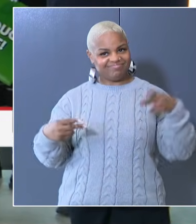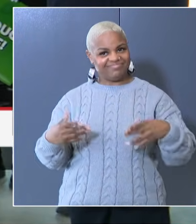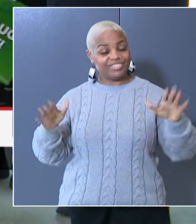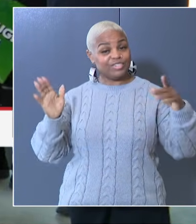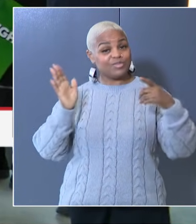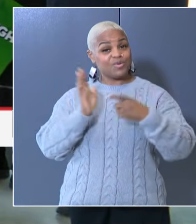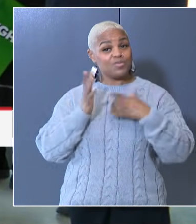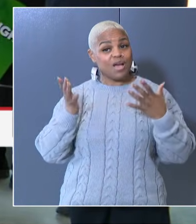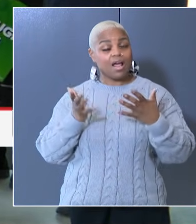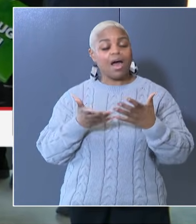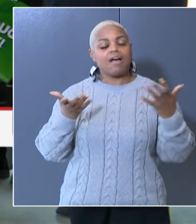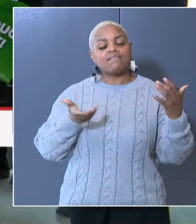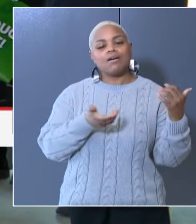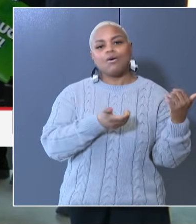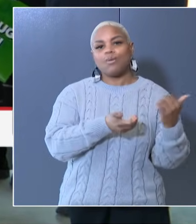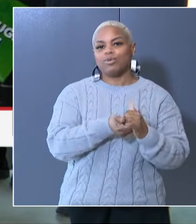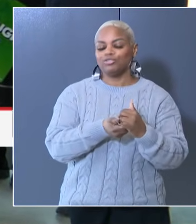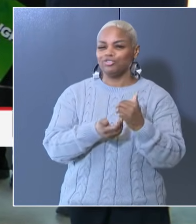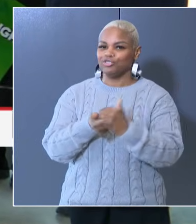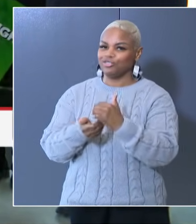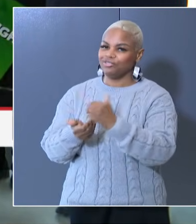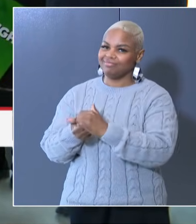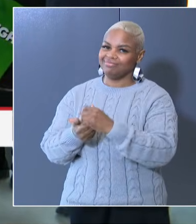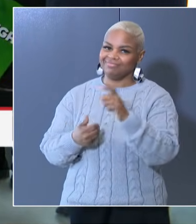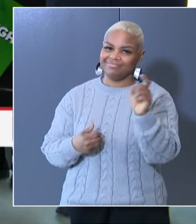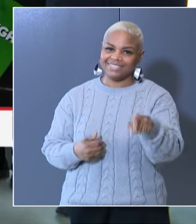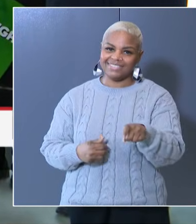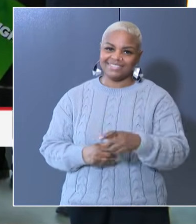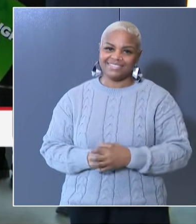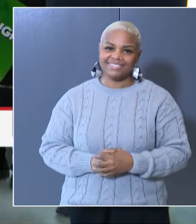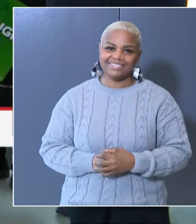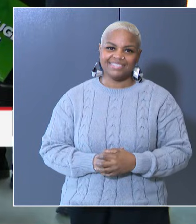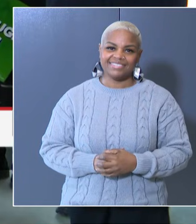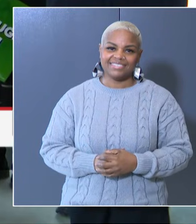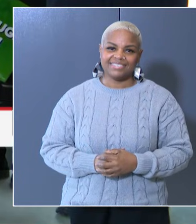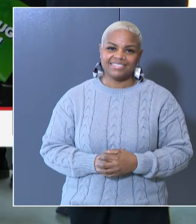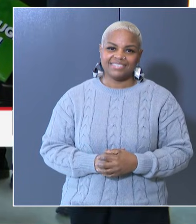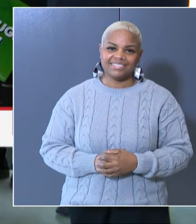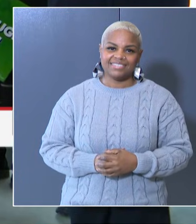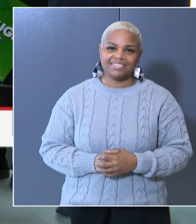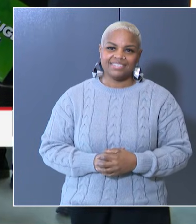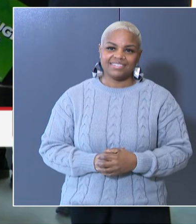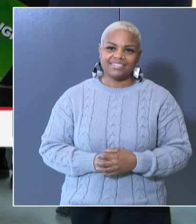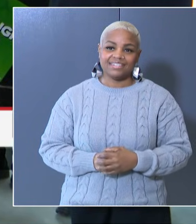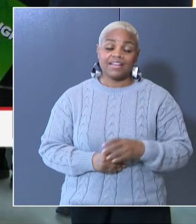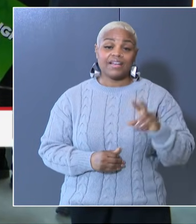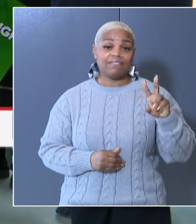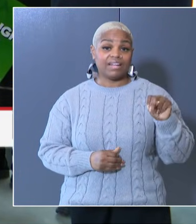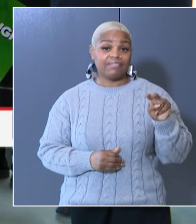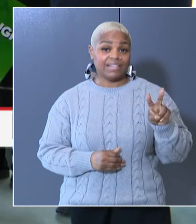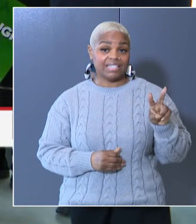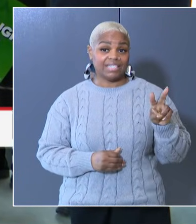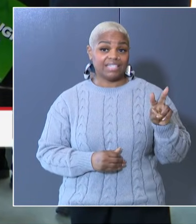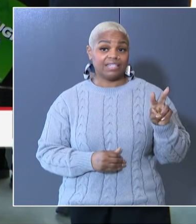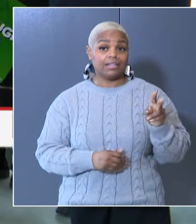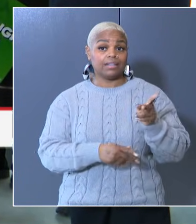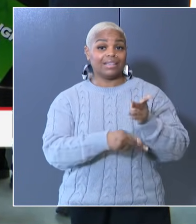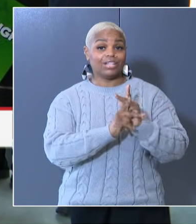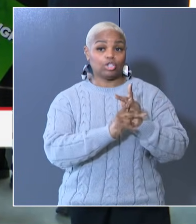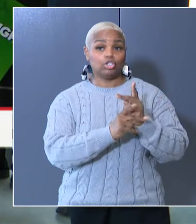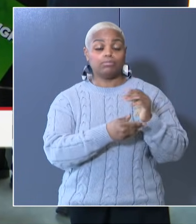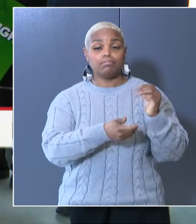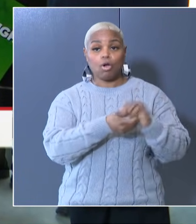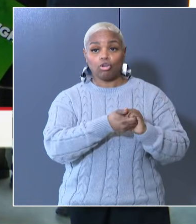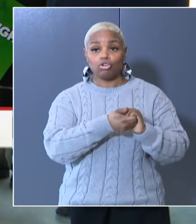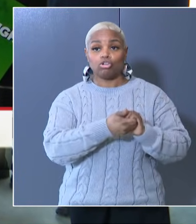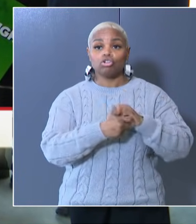here today. And so from VNV, our lending partners, public agencies, and many other partners, some